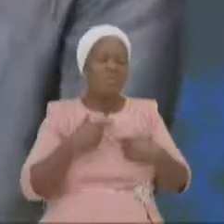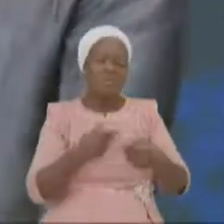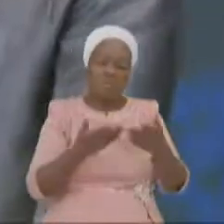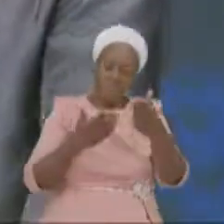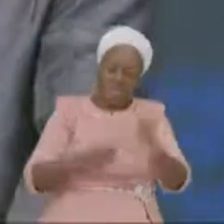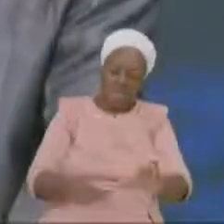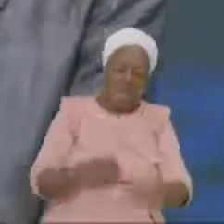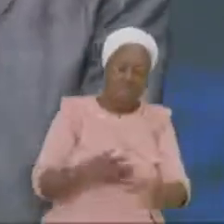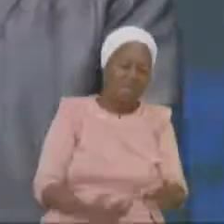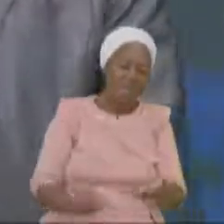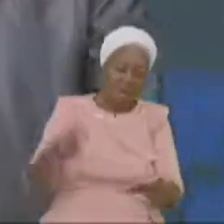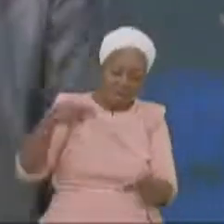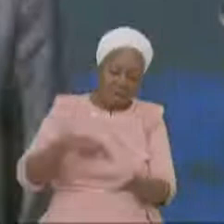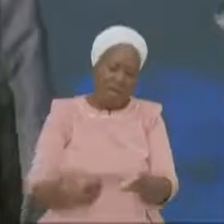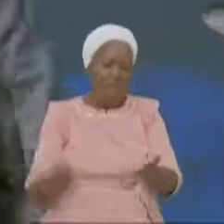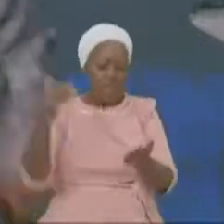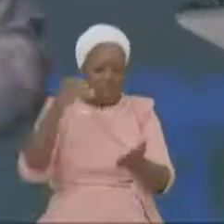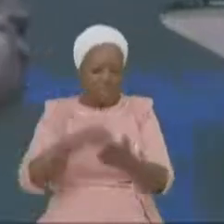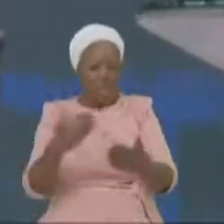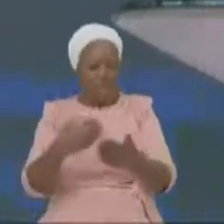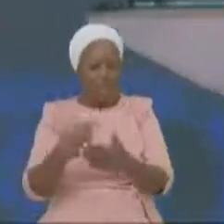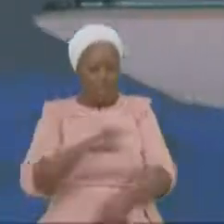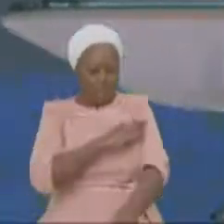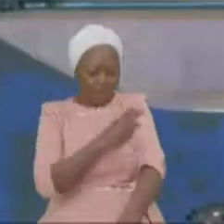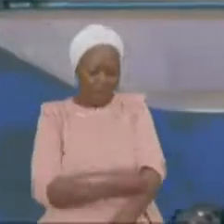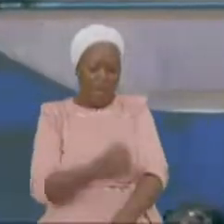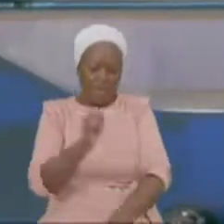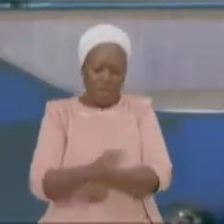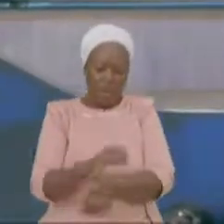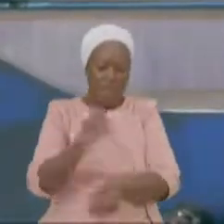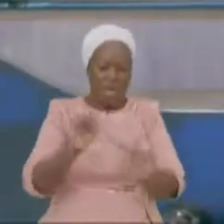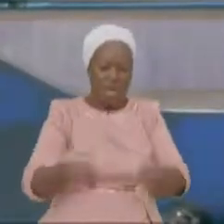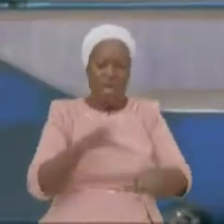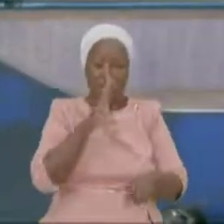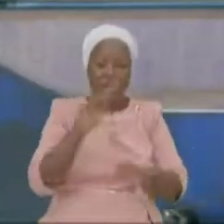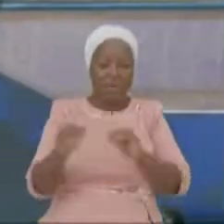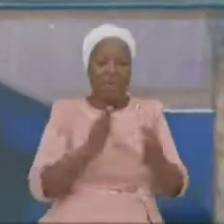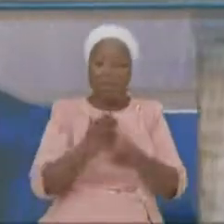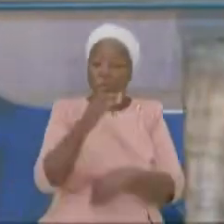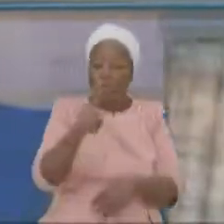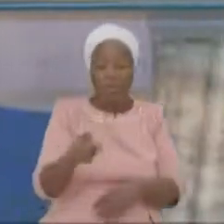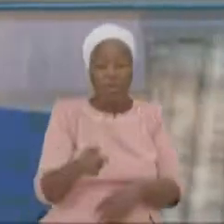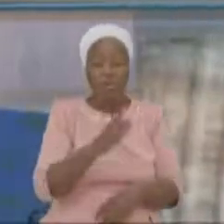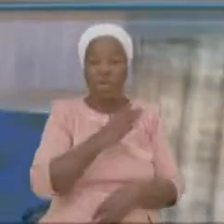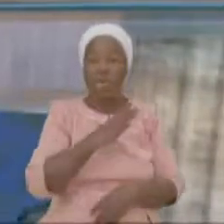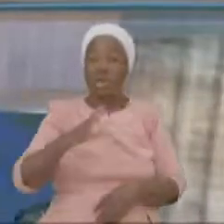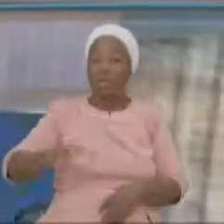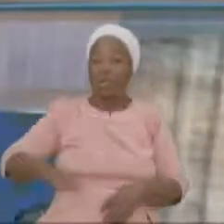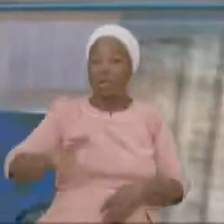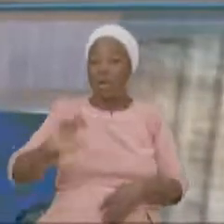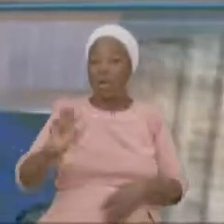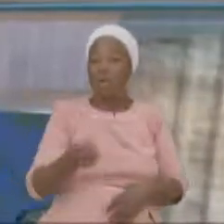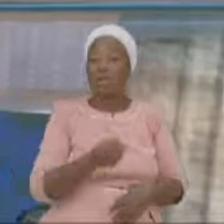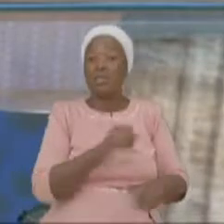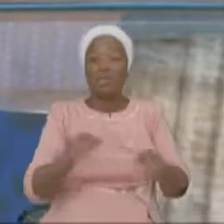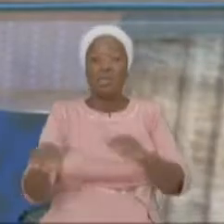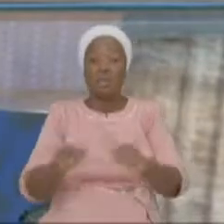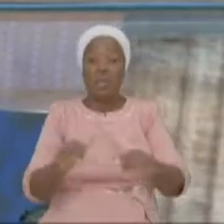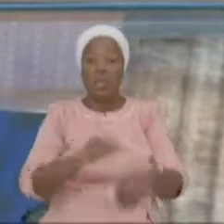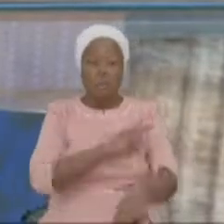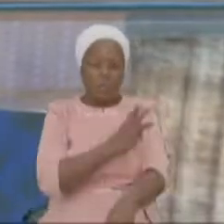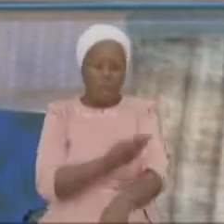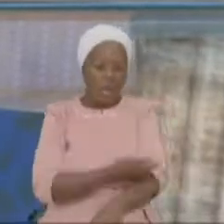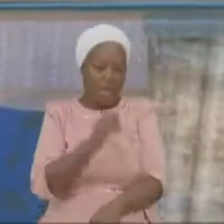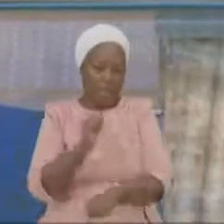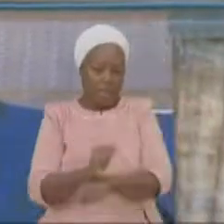rise again before the mighty works will be done through you. Christ did mighty